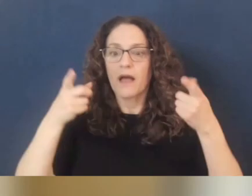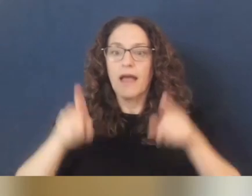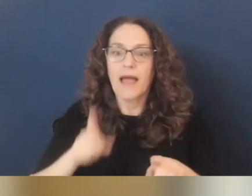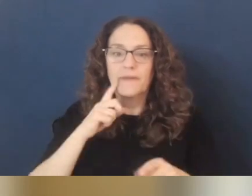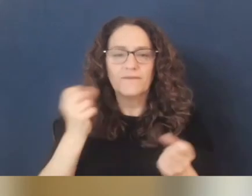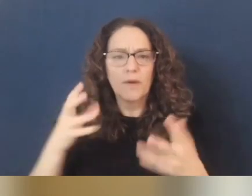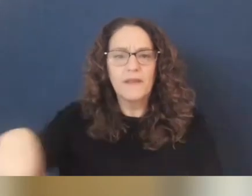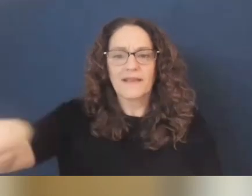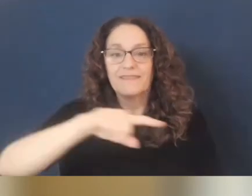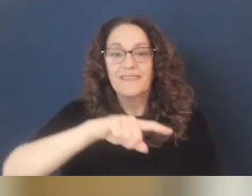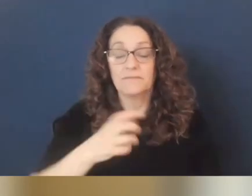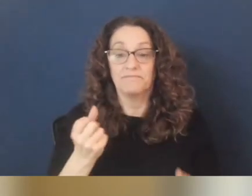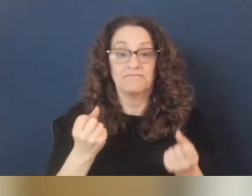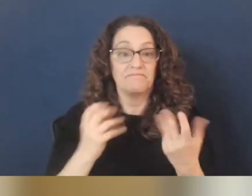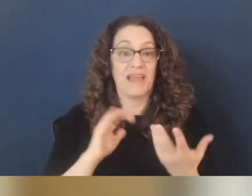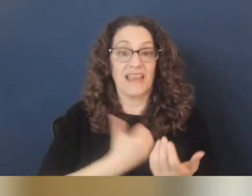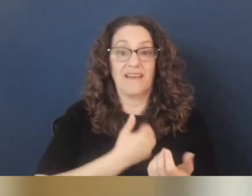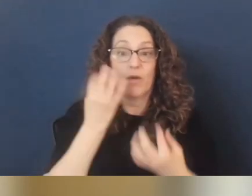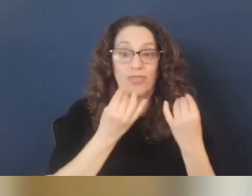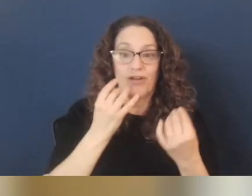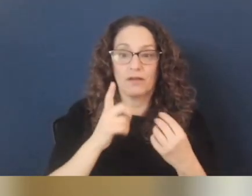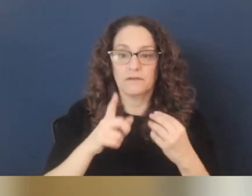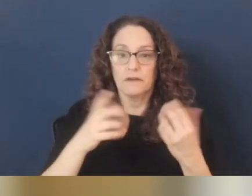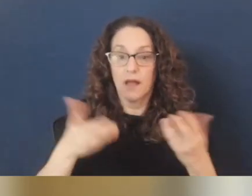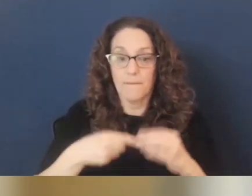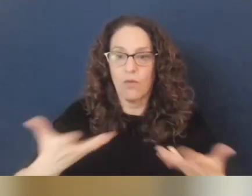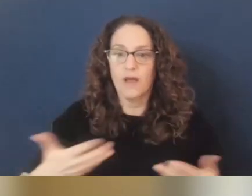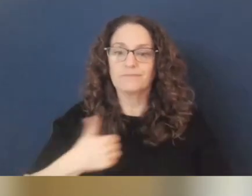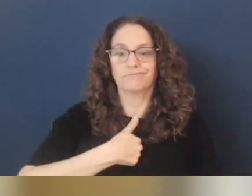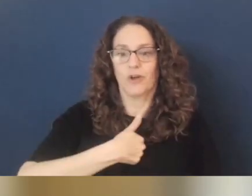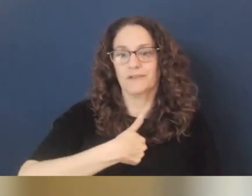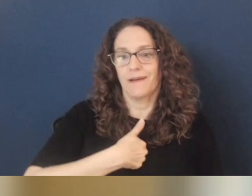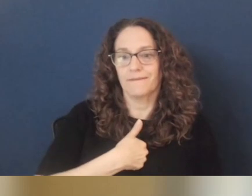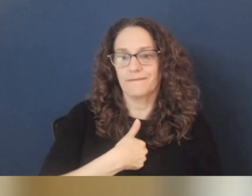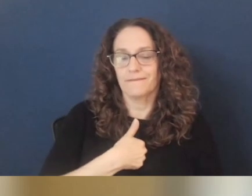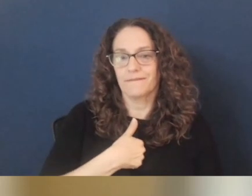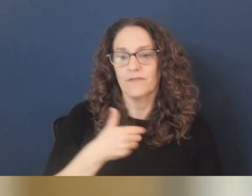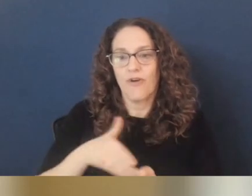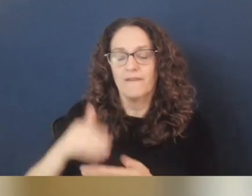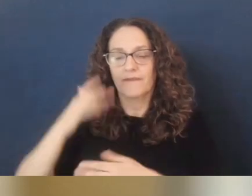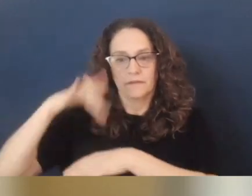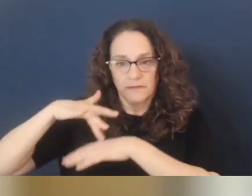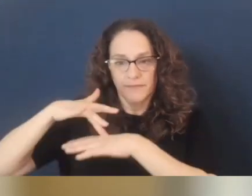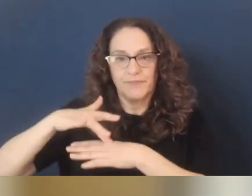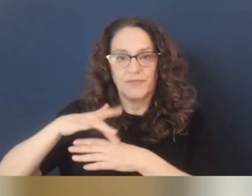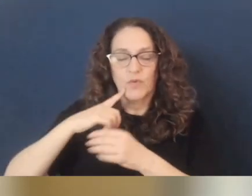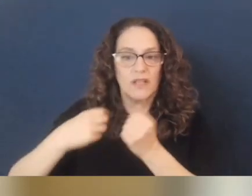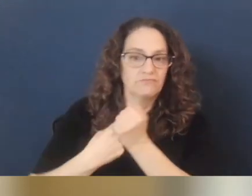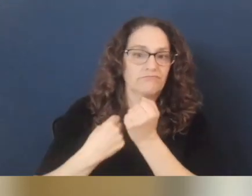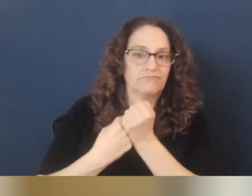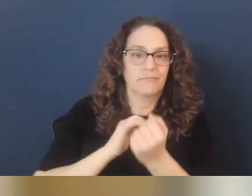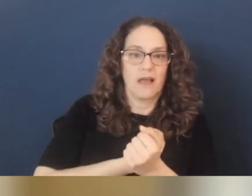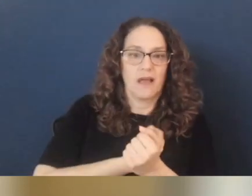about ourselves. So many of our persistent strategies are serving the purpose of reaffirming our